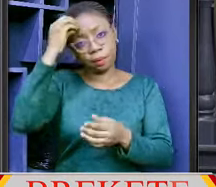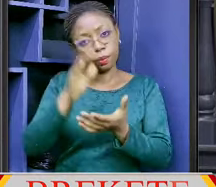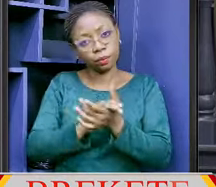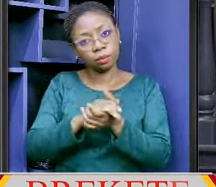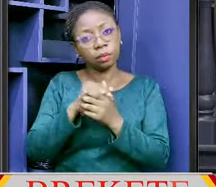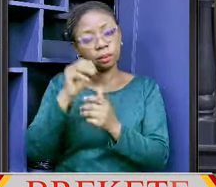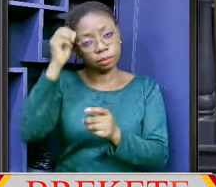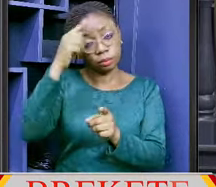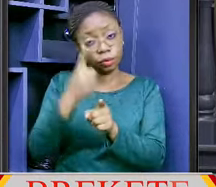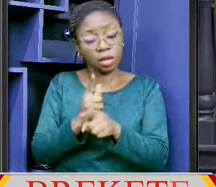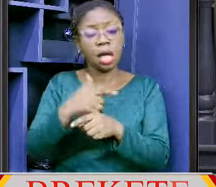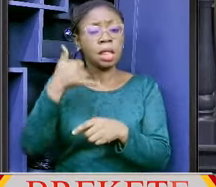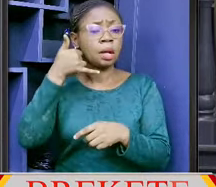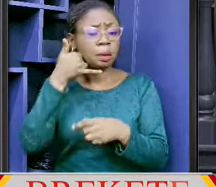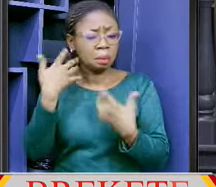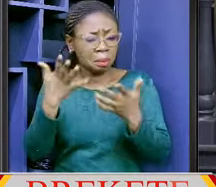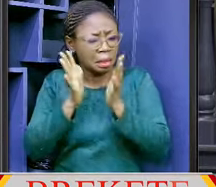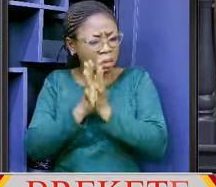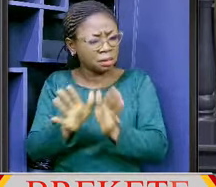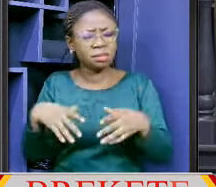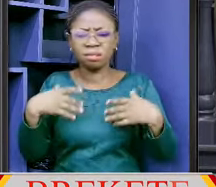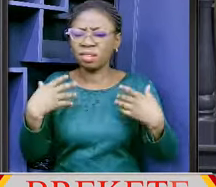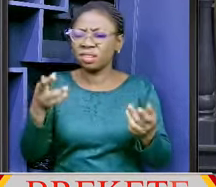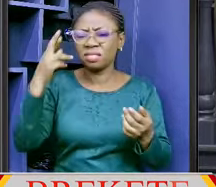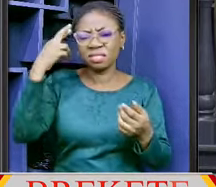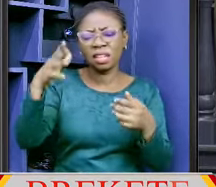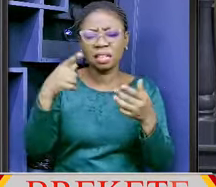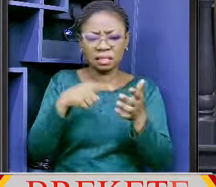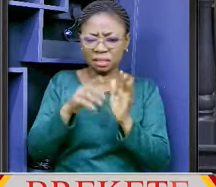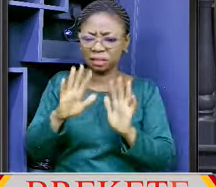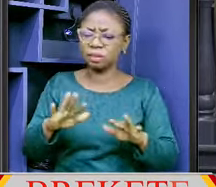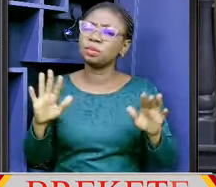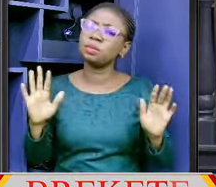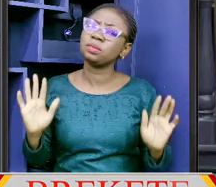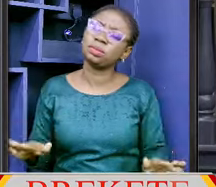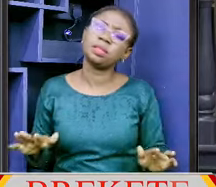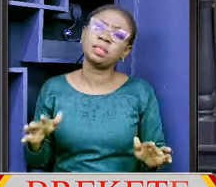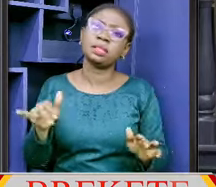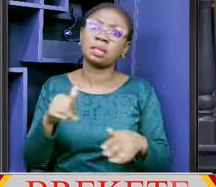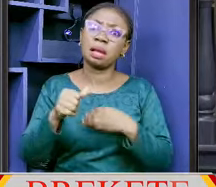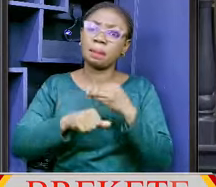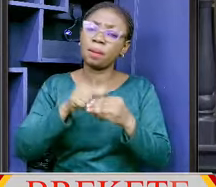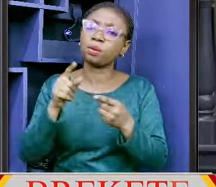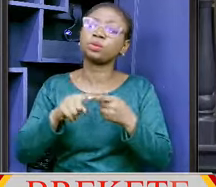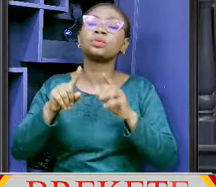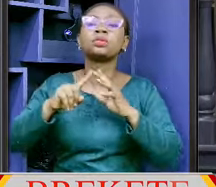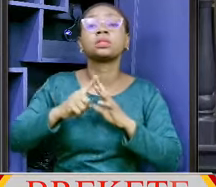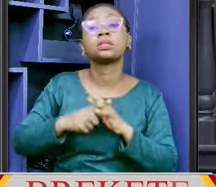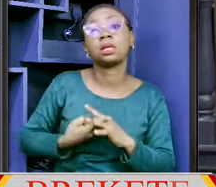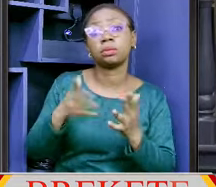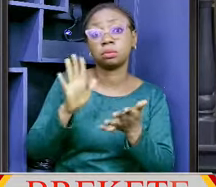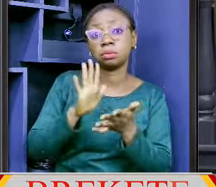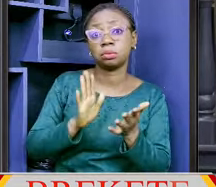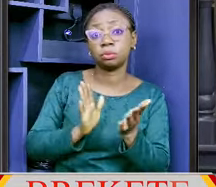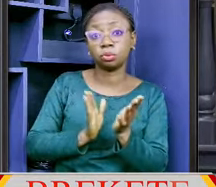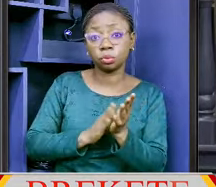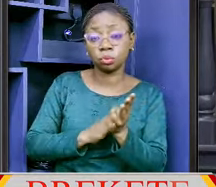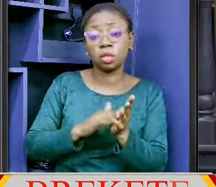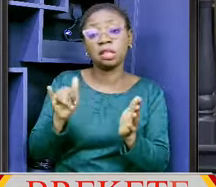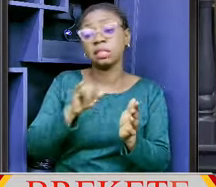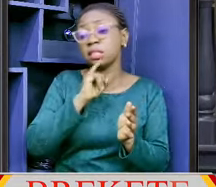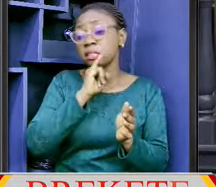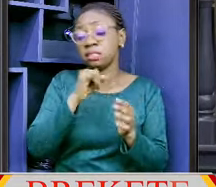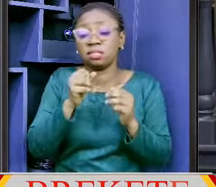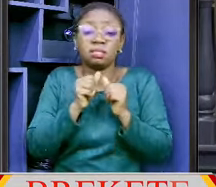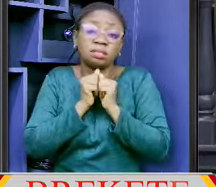interrupt. I now call him. I now ask him, sir, see these children is about to start school. There is nothing